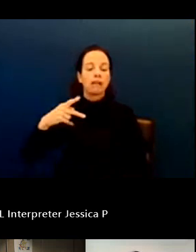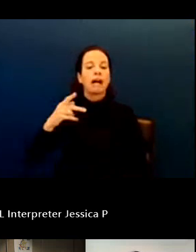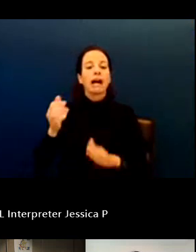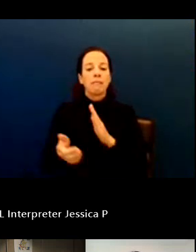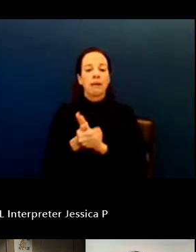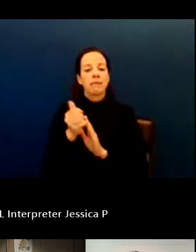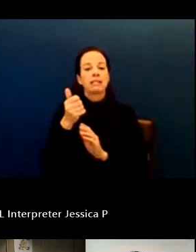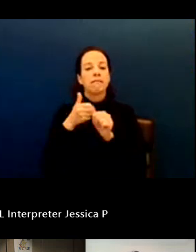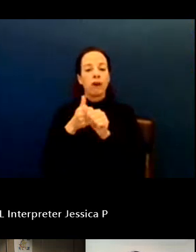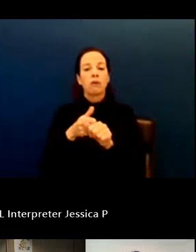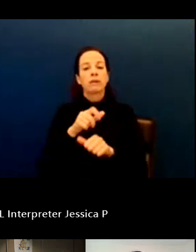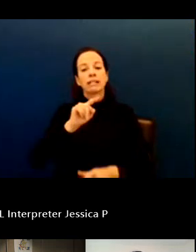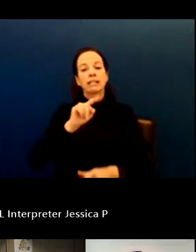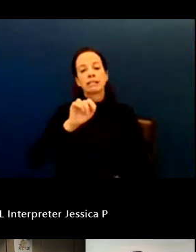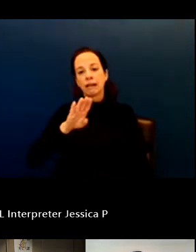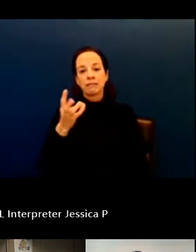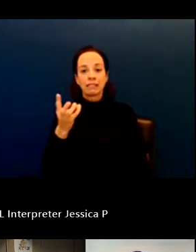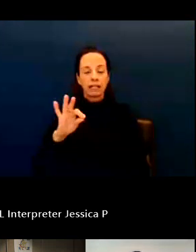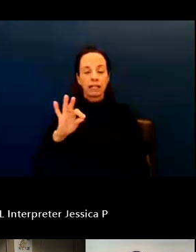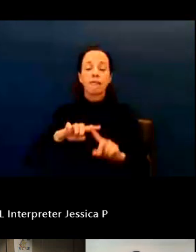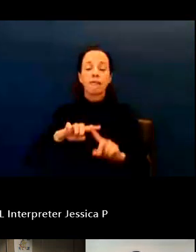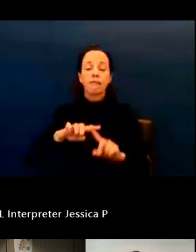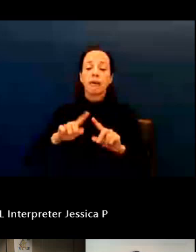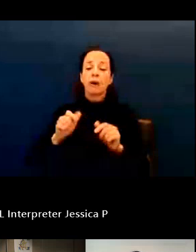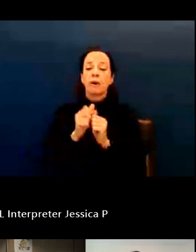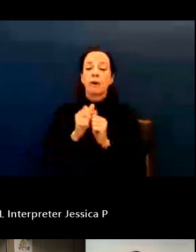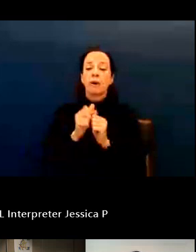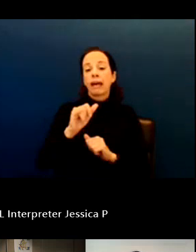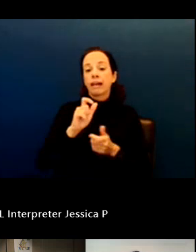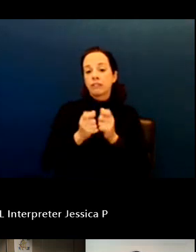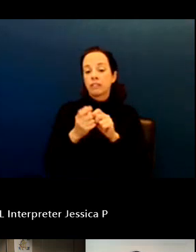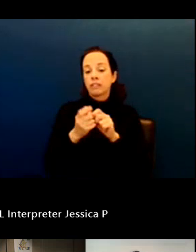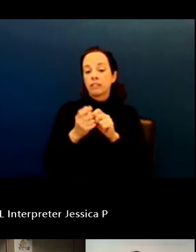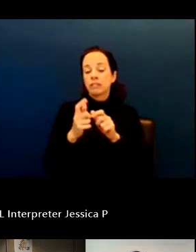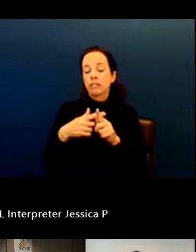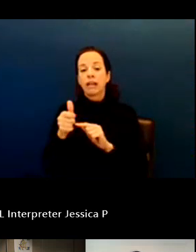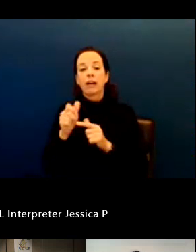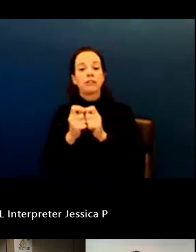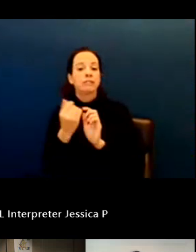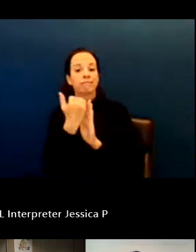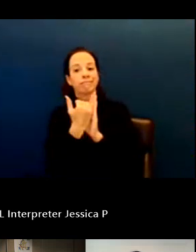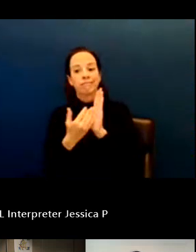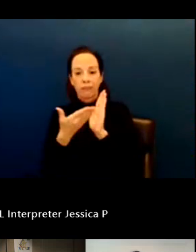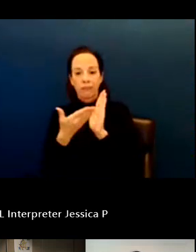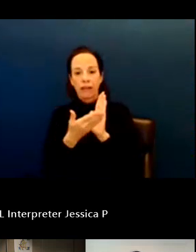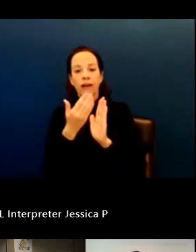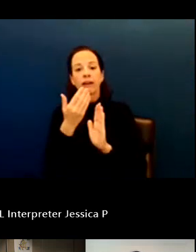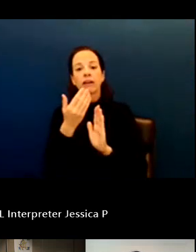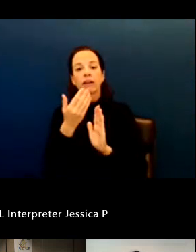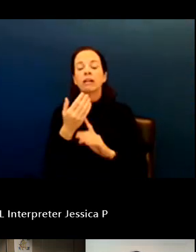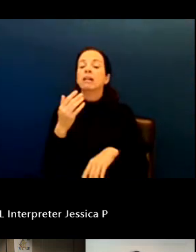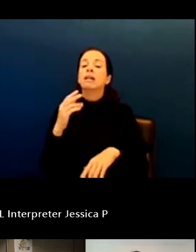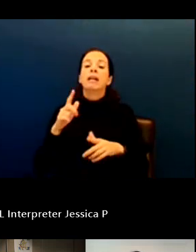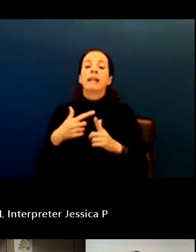With that change and the other changes that are already noted on the change list, this item will allocate